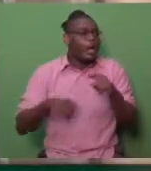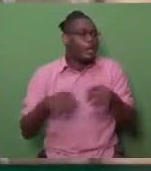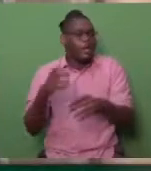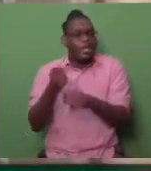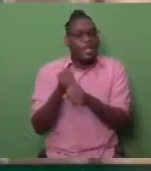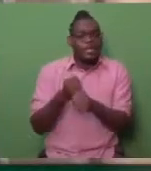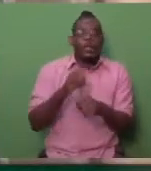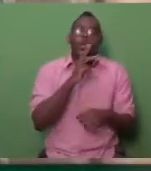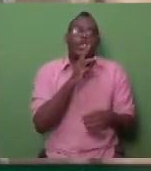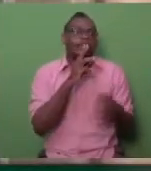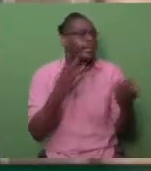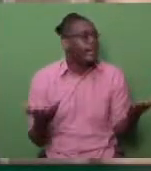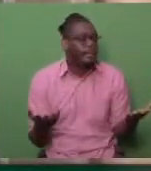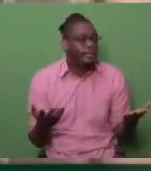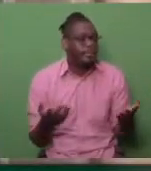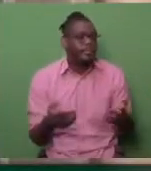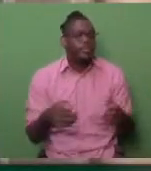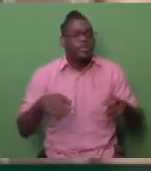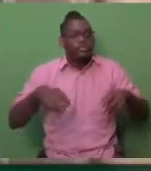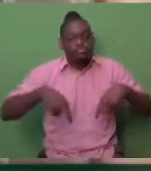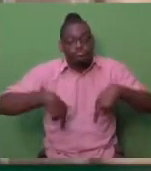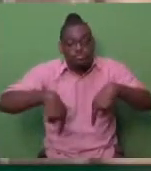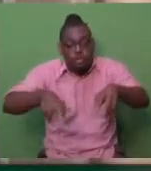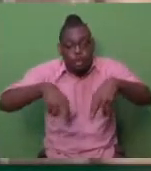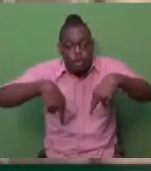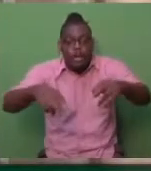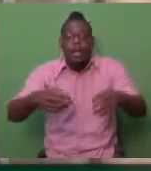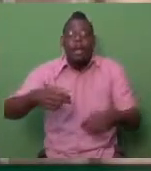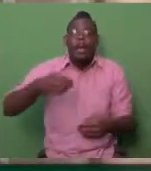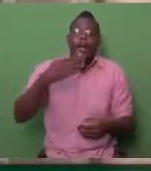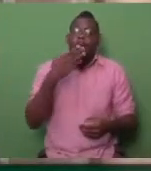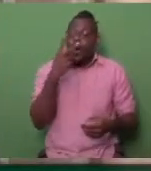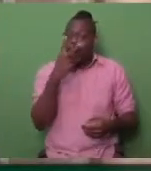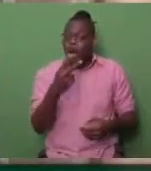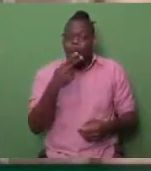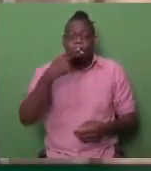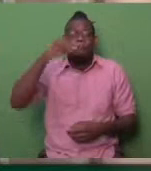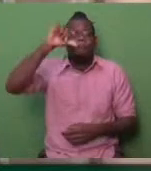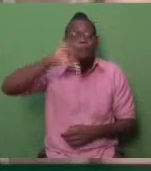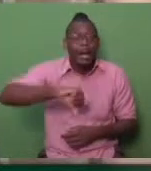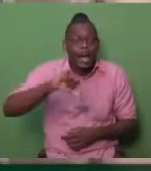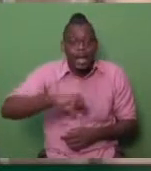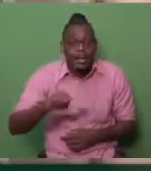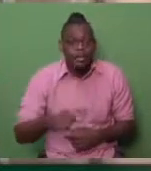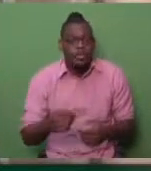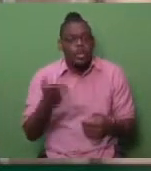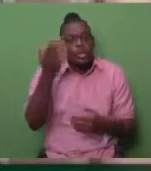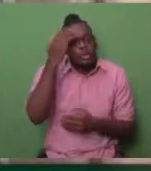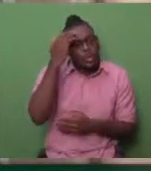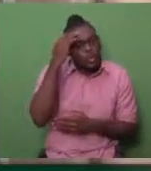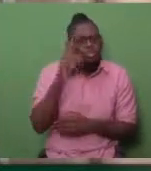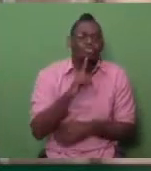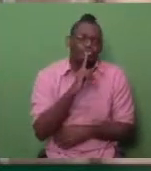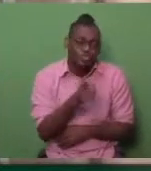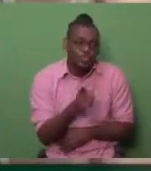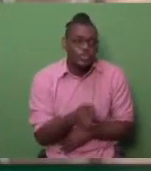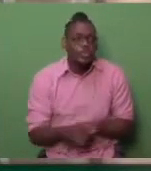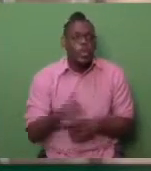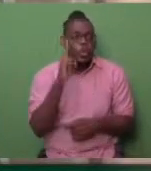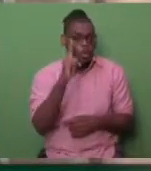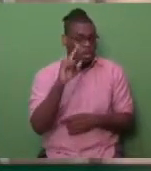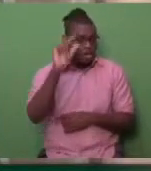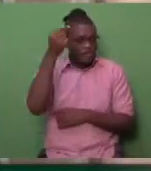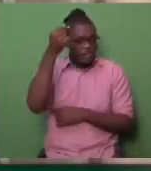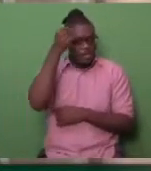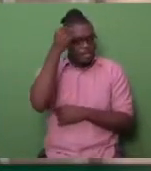one member of this government who should agree with me. I want to read a statement, madam, made in this house in